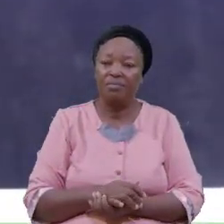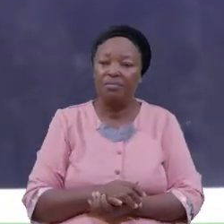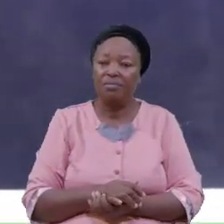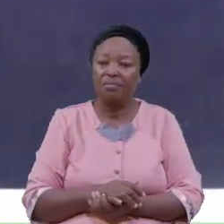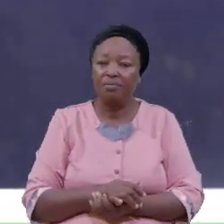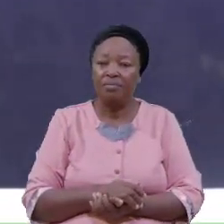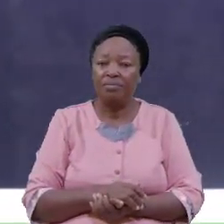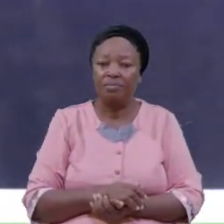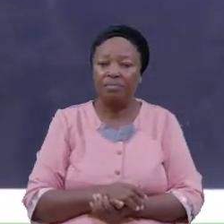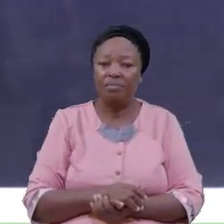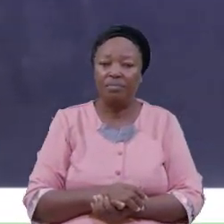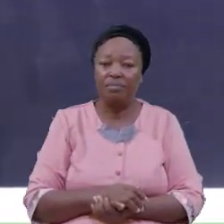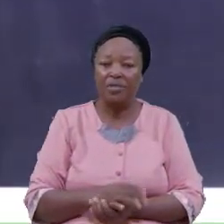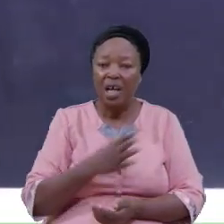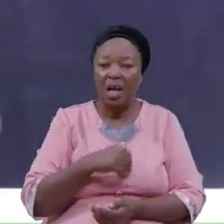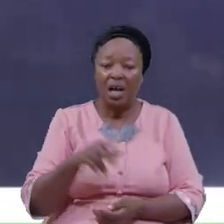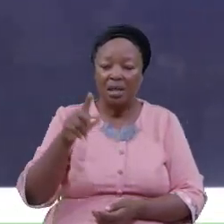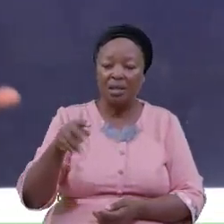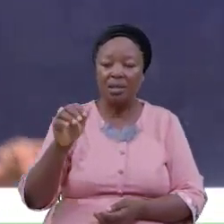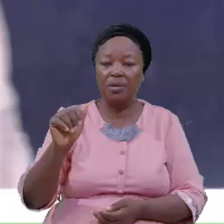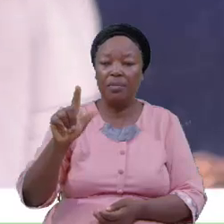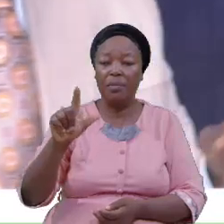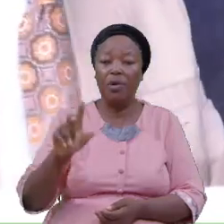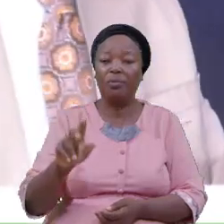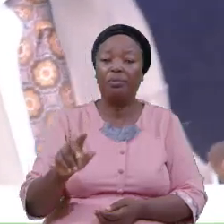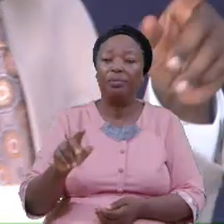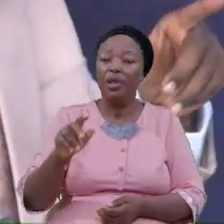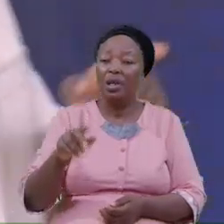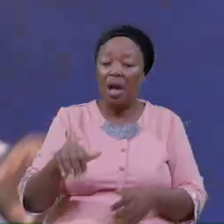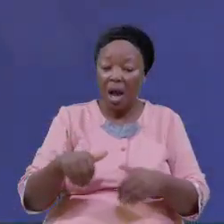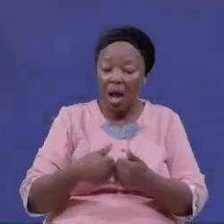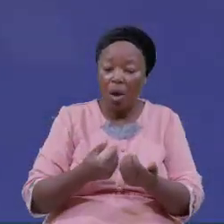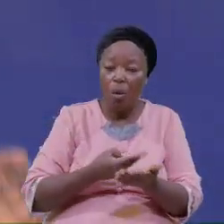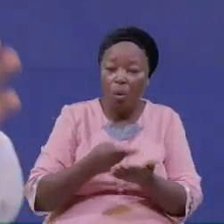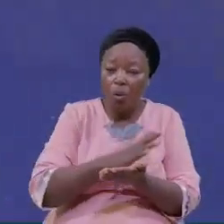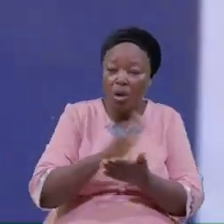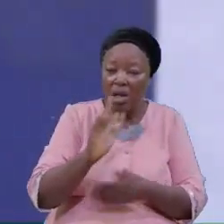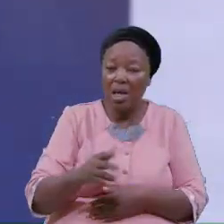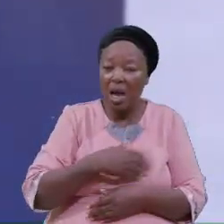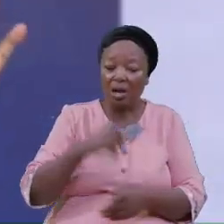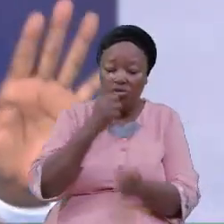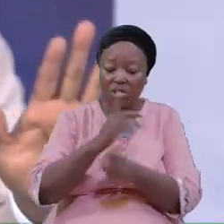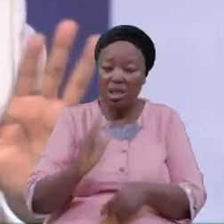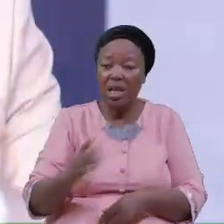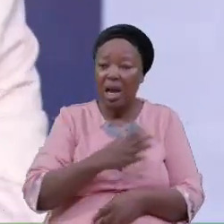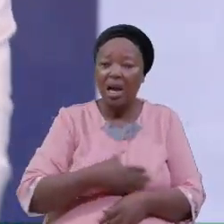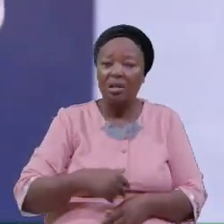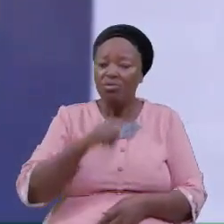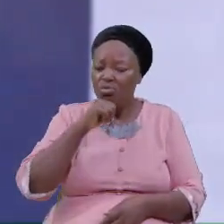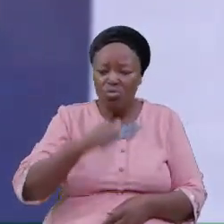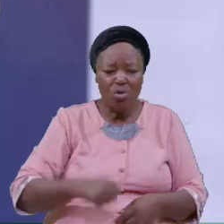And Paul the apostle, how holily and justly and unblameably